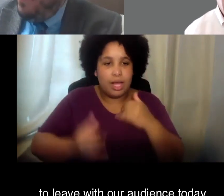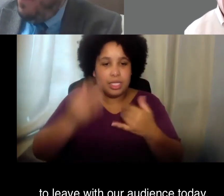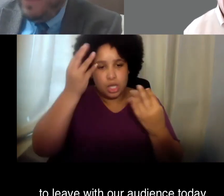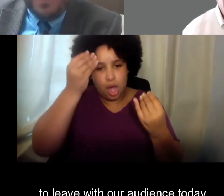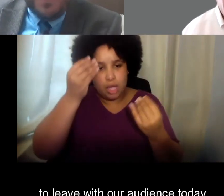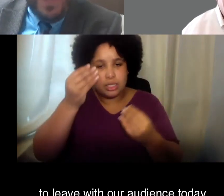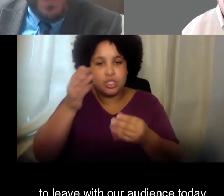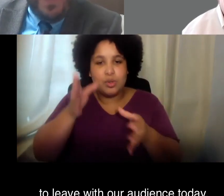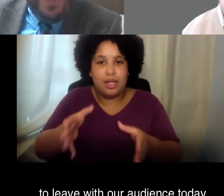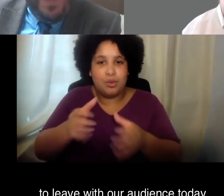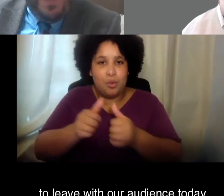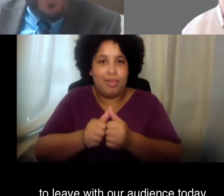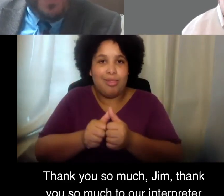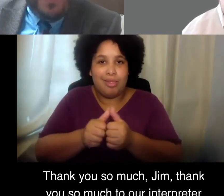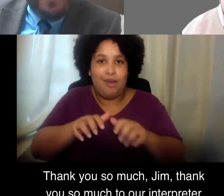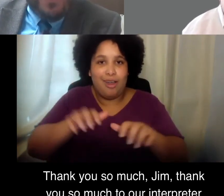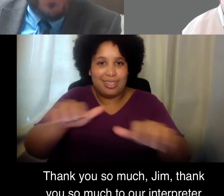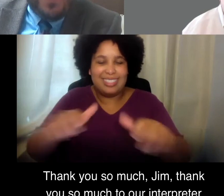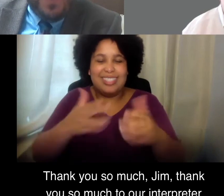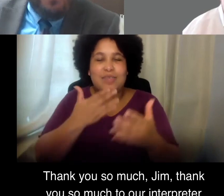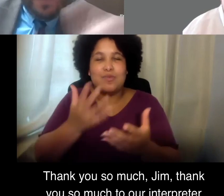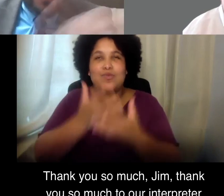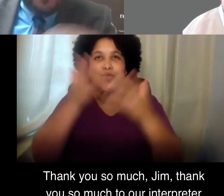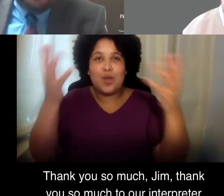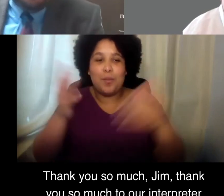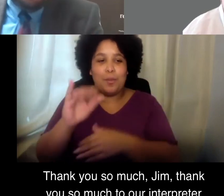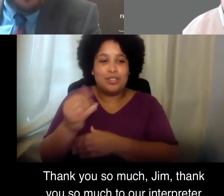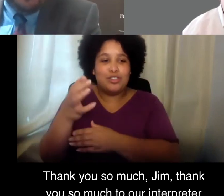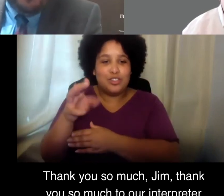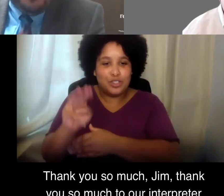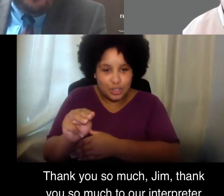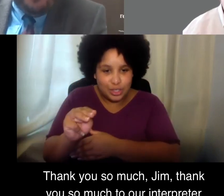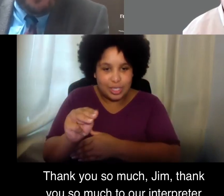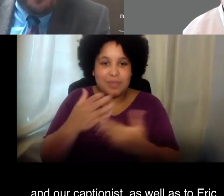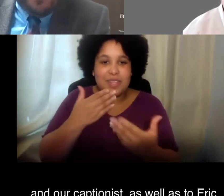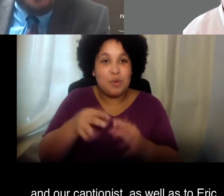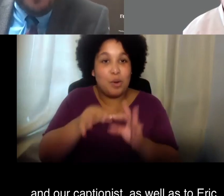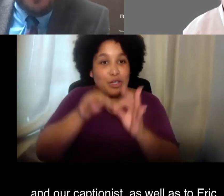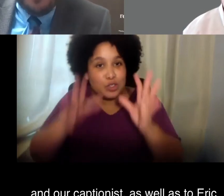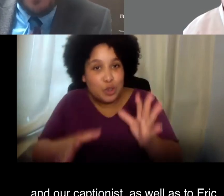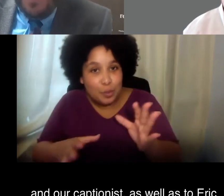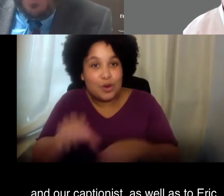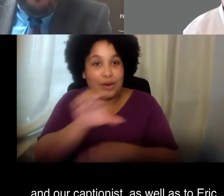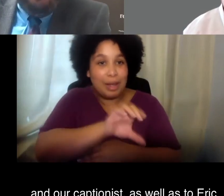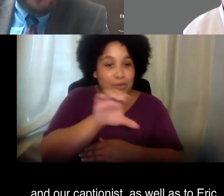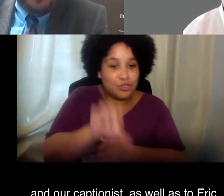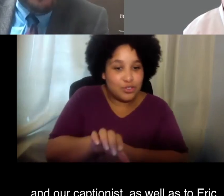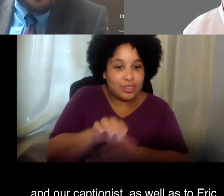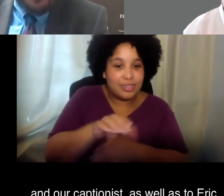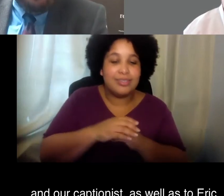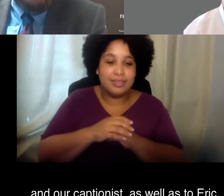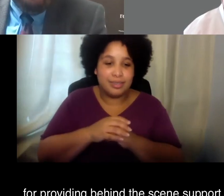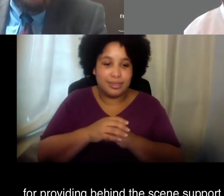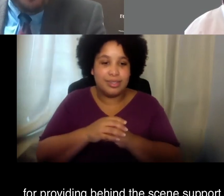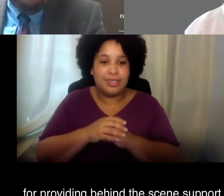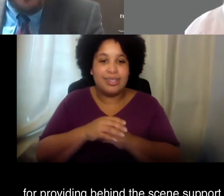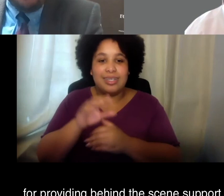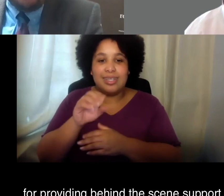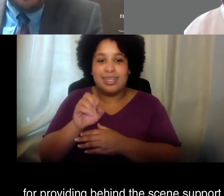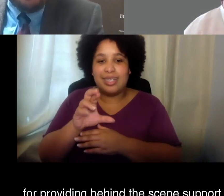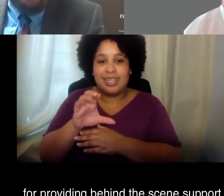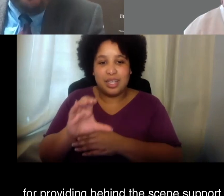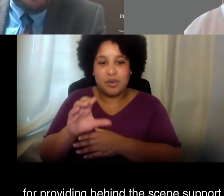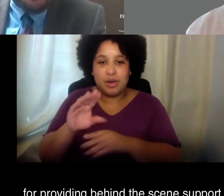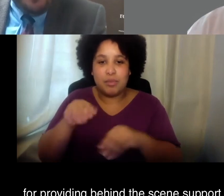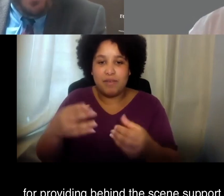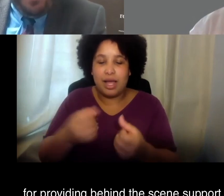leave with our audience today. Thank you so much, Jim. Thank you so much to our interpreter and our captionist, as well as to Eric for providing behind the